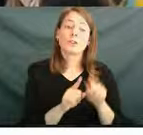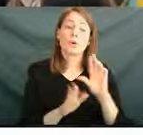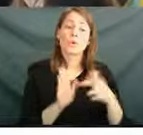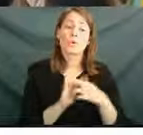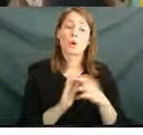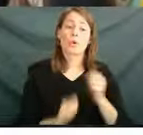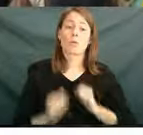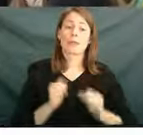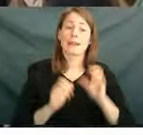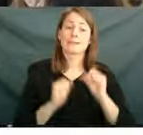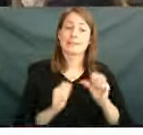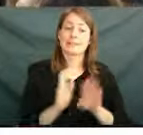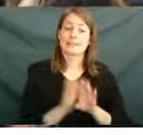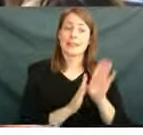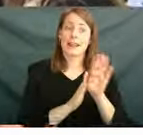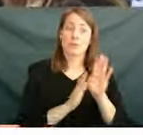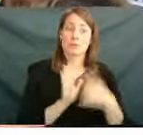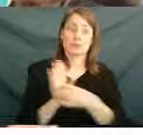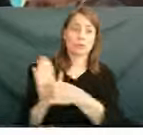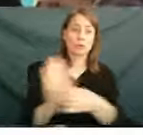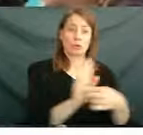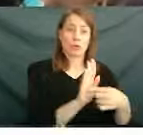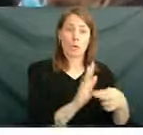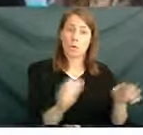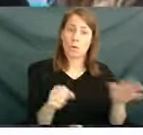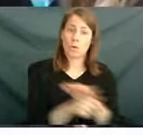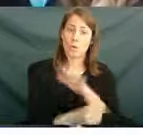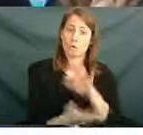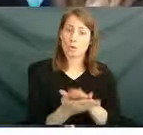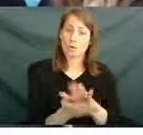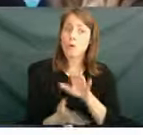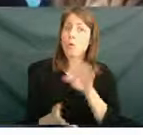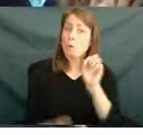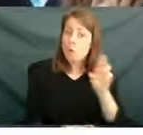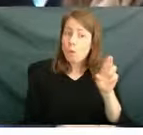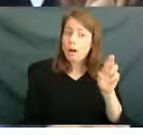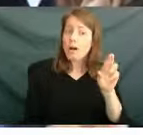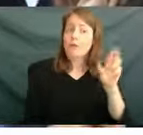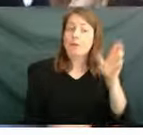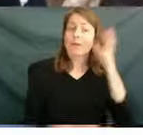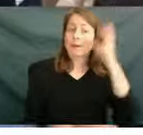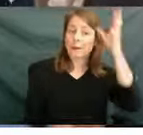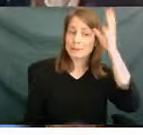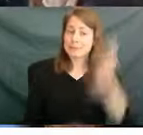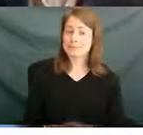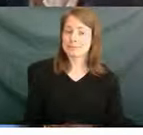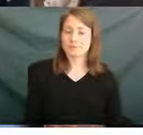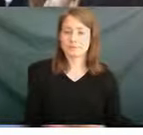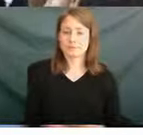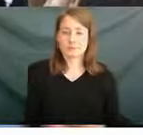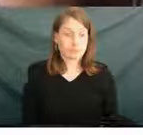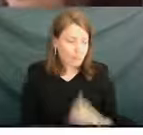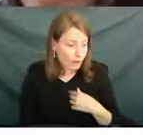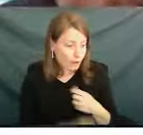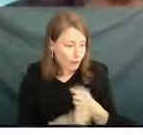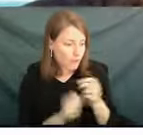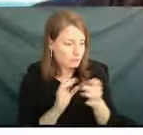you've got a message. Oh yeah, so I have. What does it say? I'm watching you. Be very